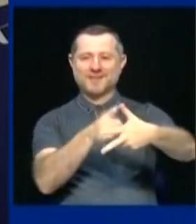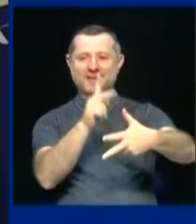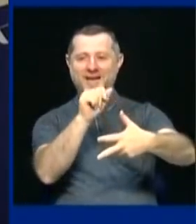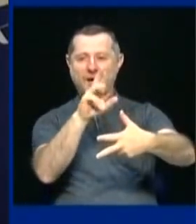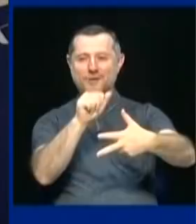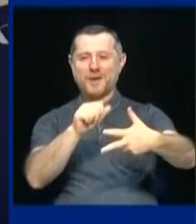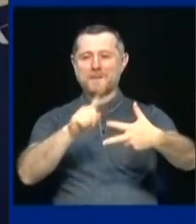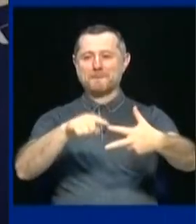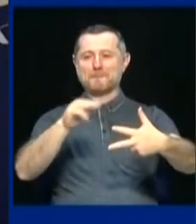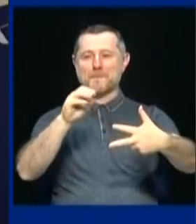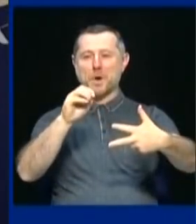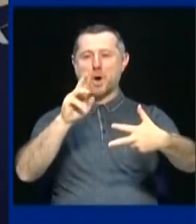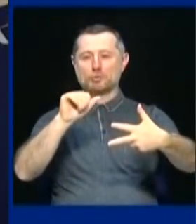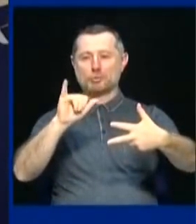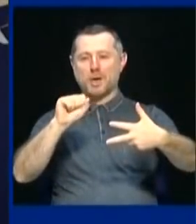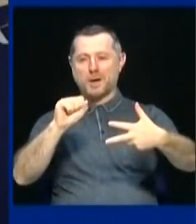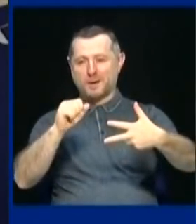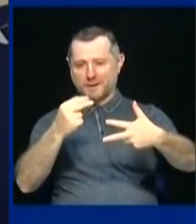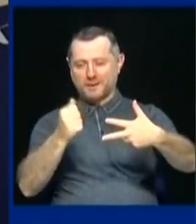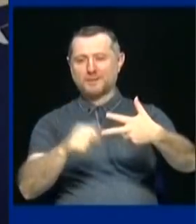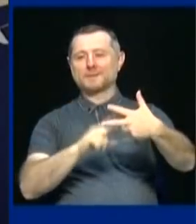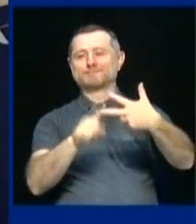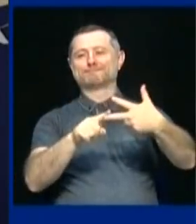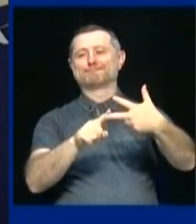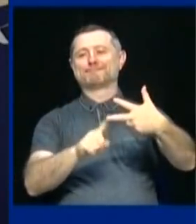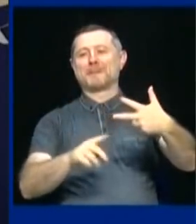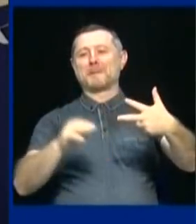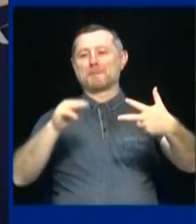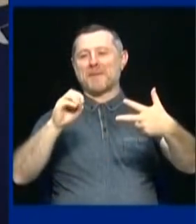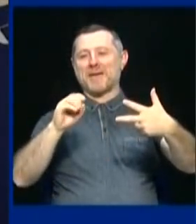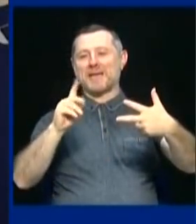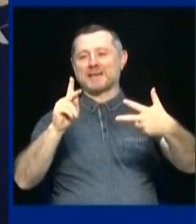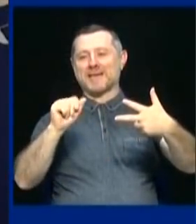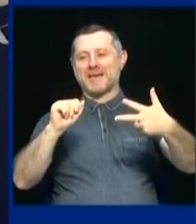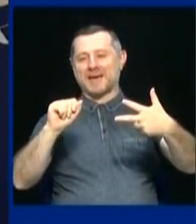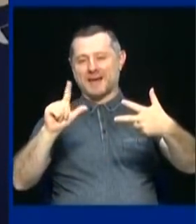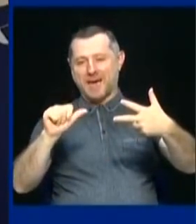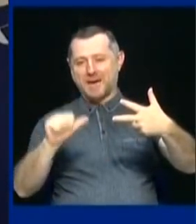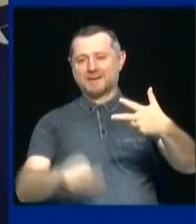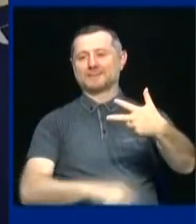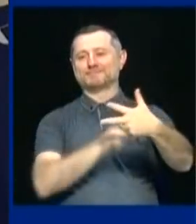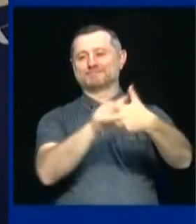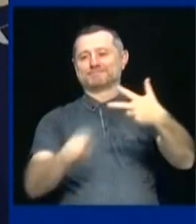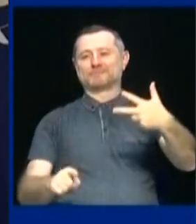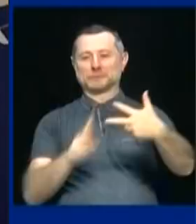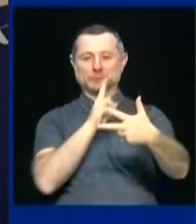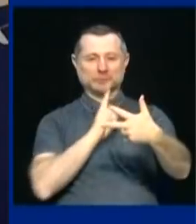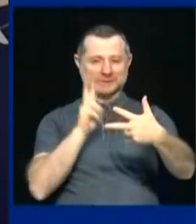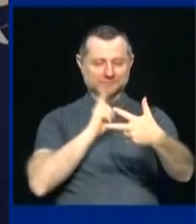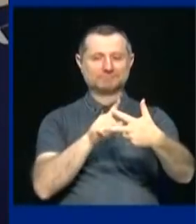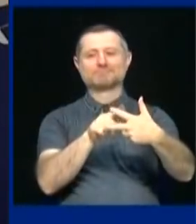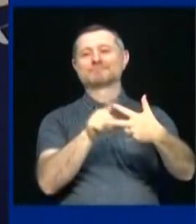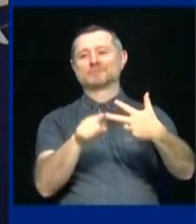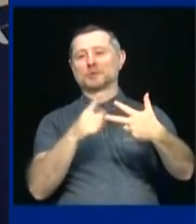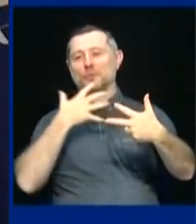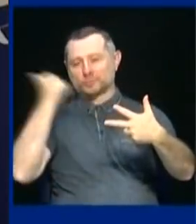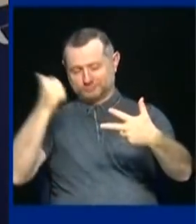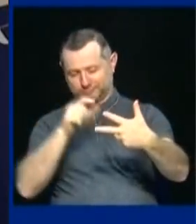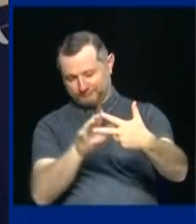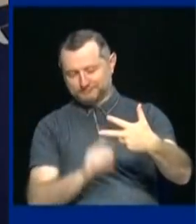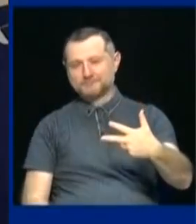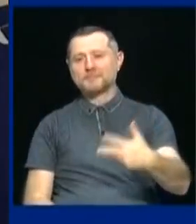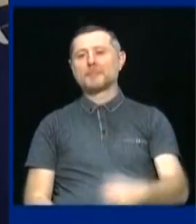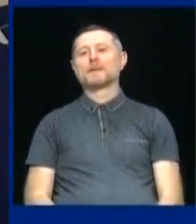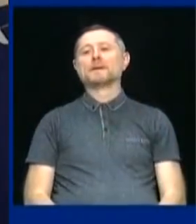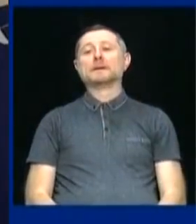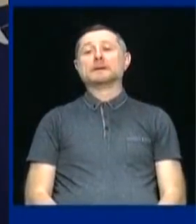26 and 26, twins, and 23. And I have lived this experience with and through them. I